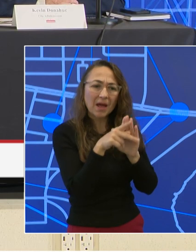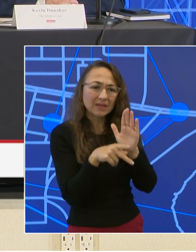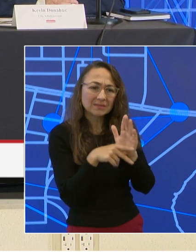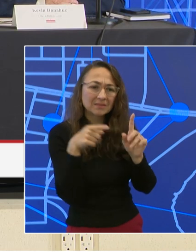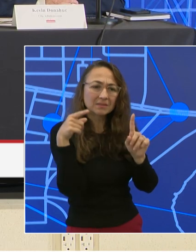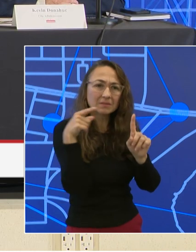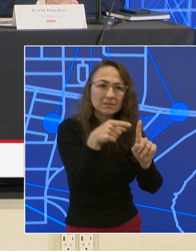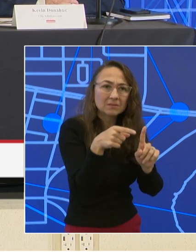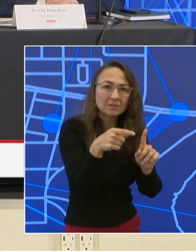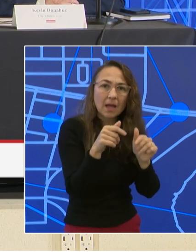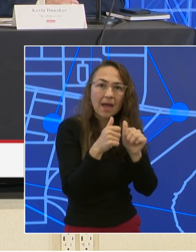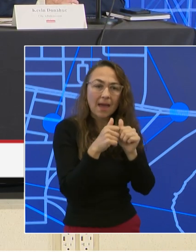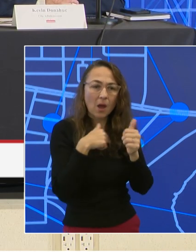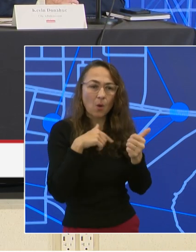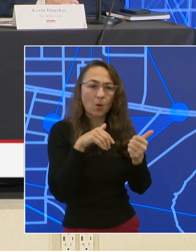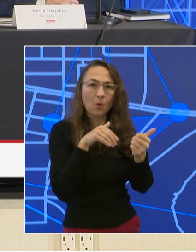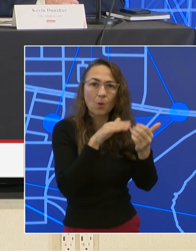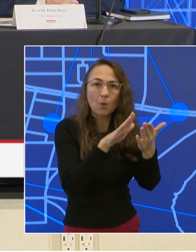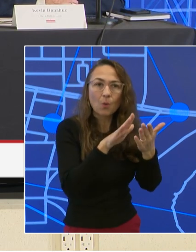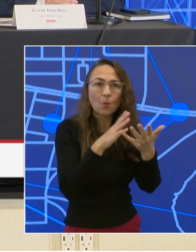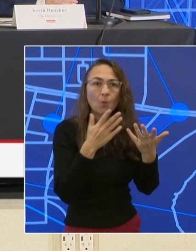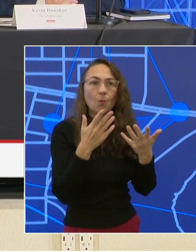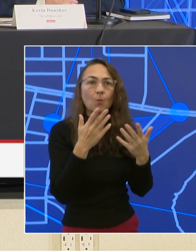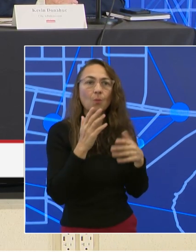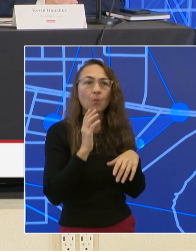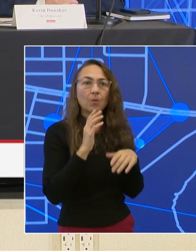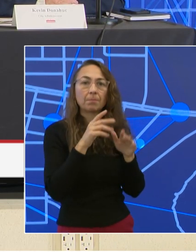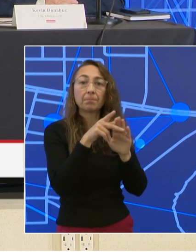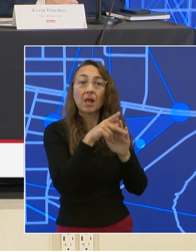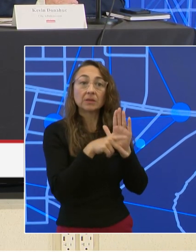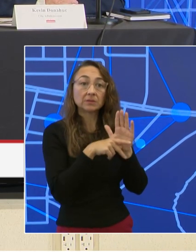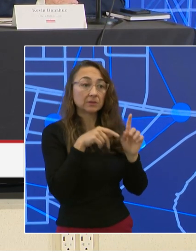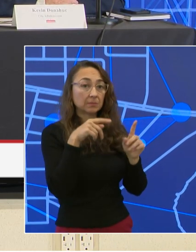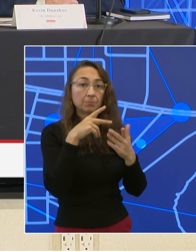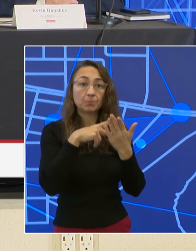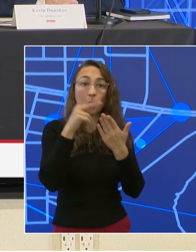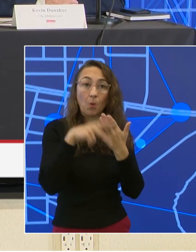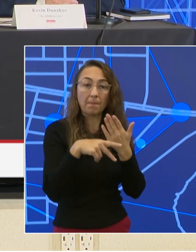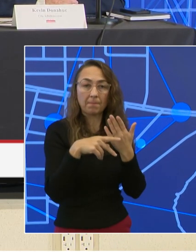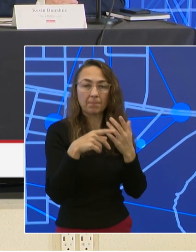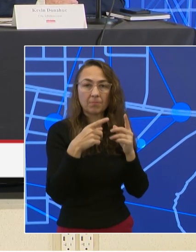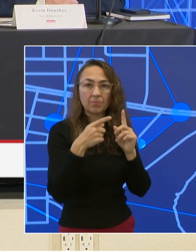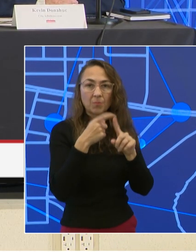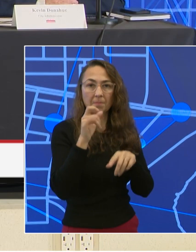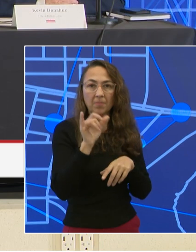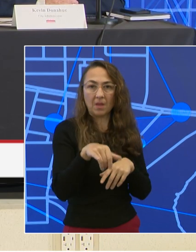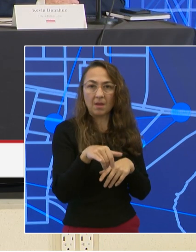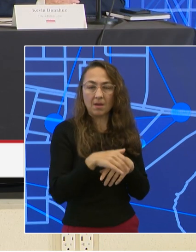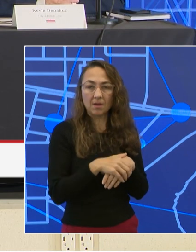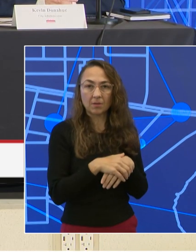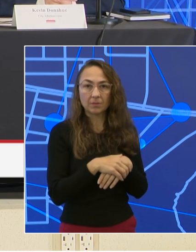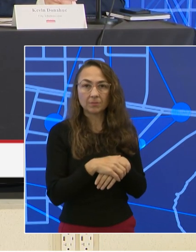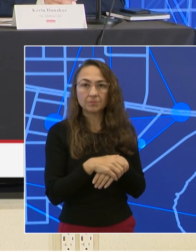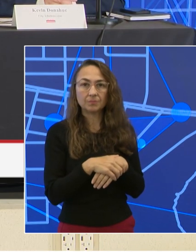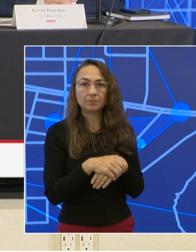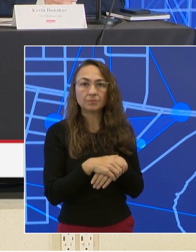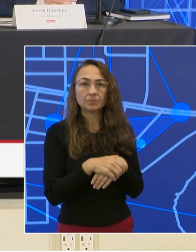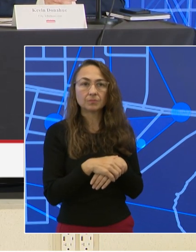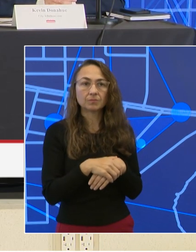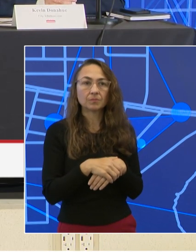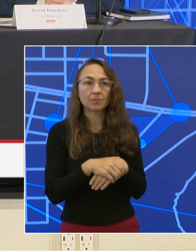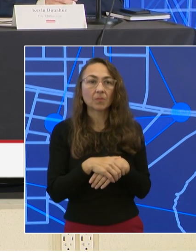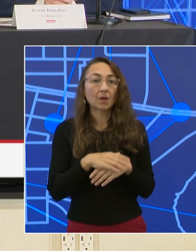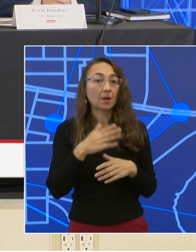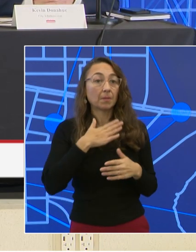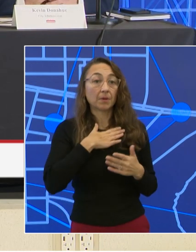creating those initiatives, knowing from my perspective that we have true crime fighters here at the district within the MPD, and my intent was to ensure